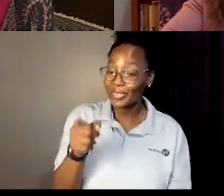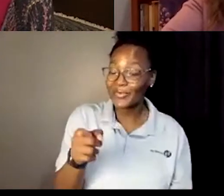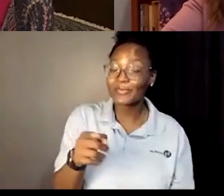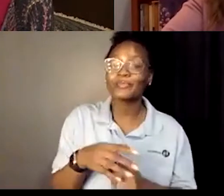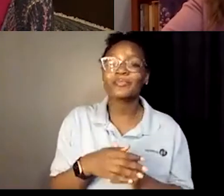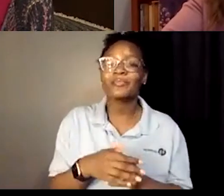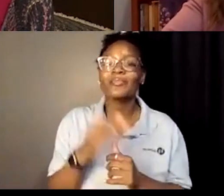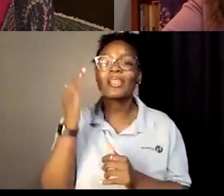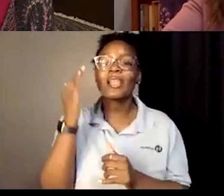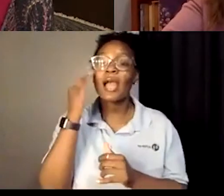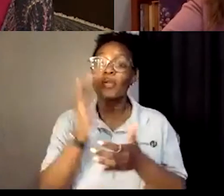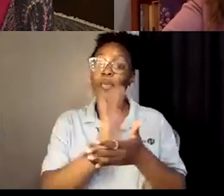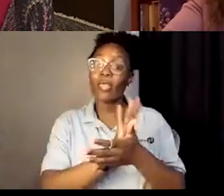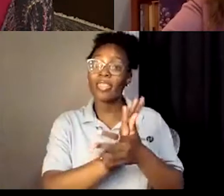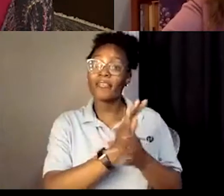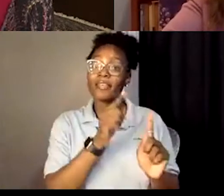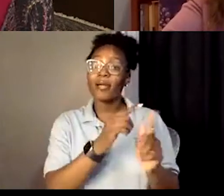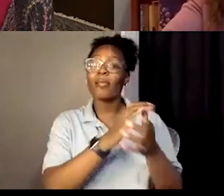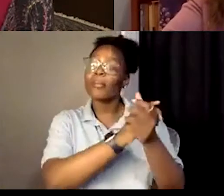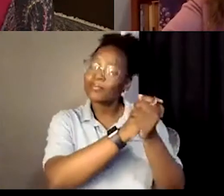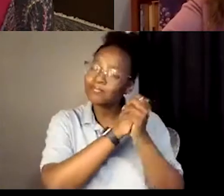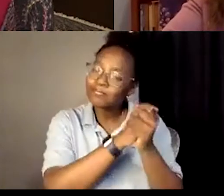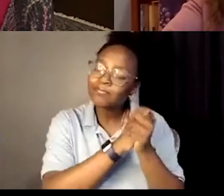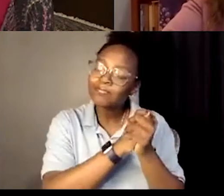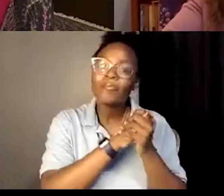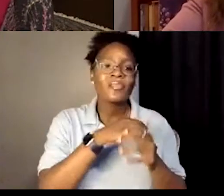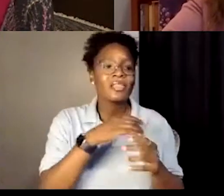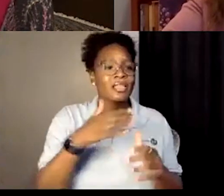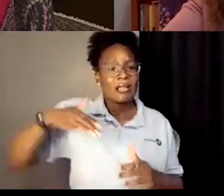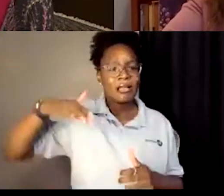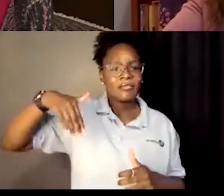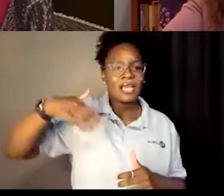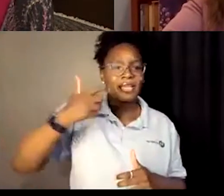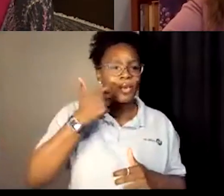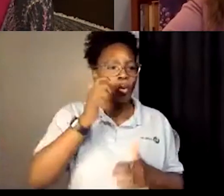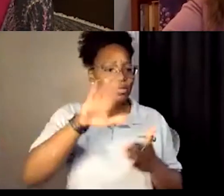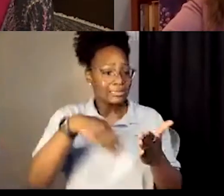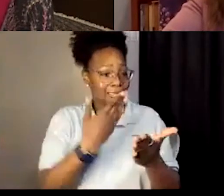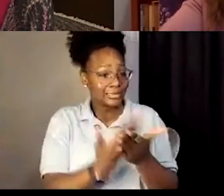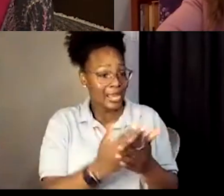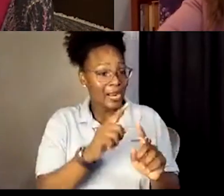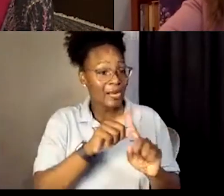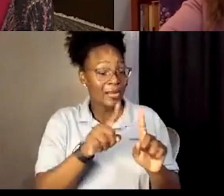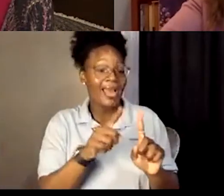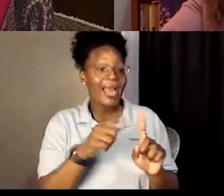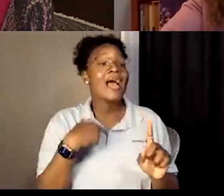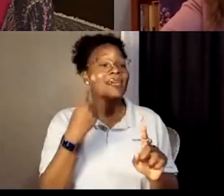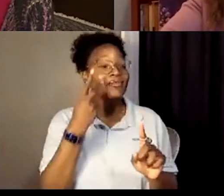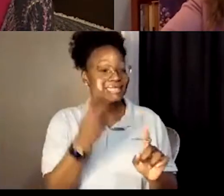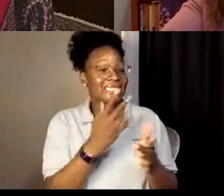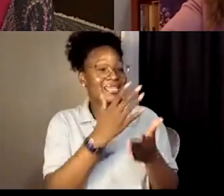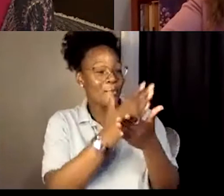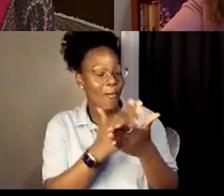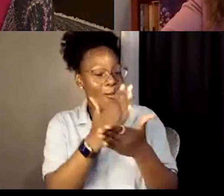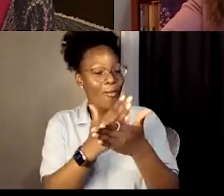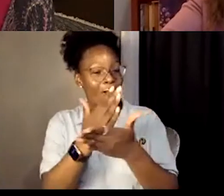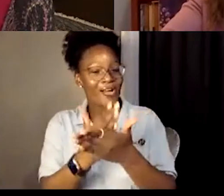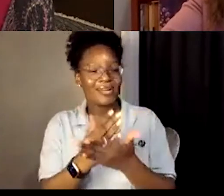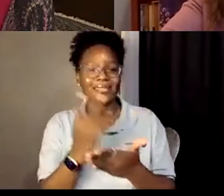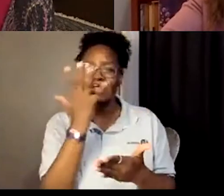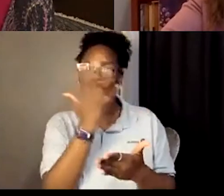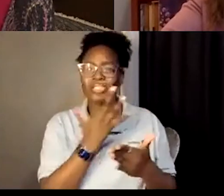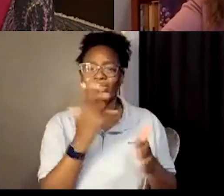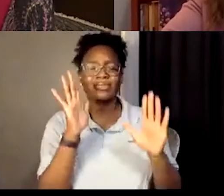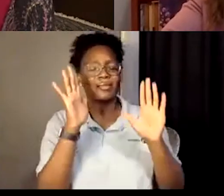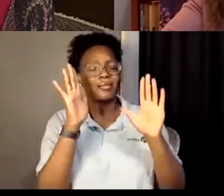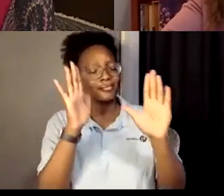film. I've seen snippets of it. It looks amazing. And I have made a note of the link. I will be in touch because I have a suspicion I may